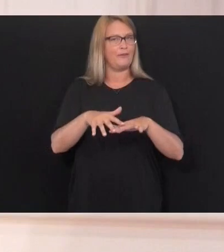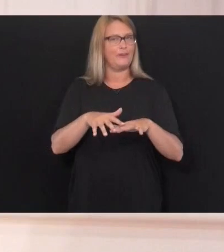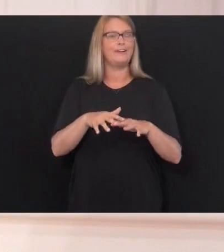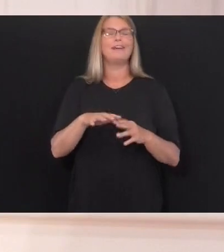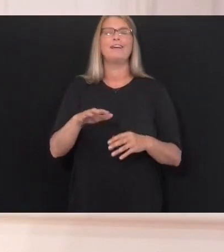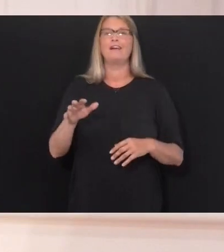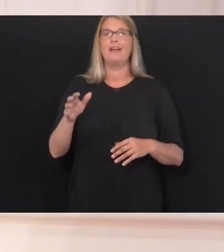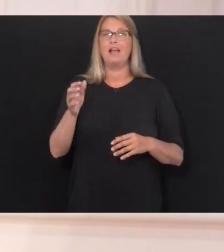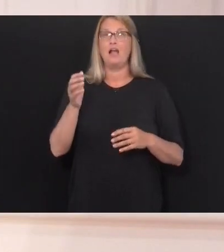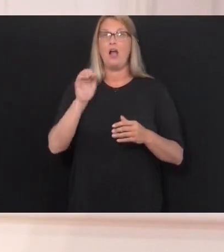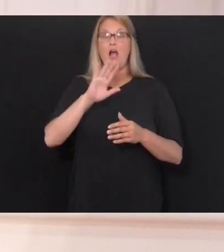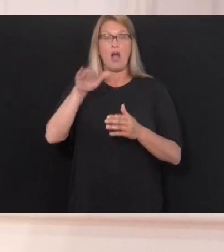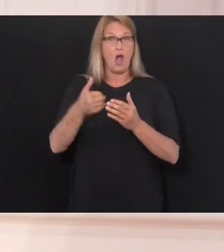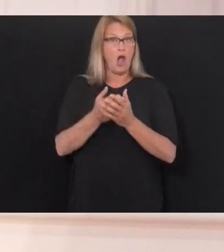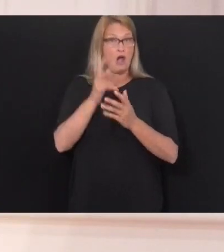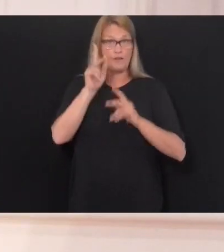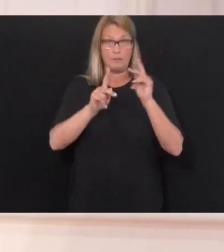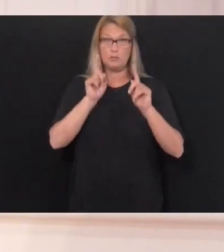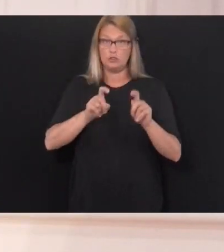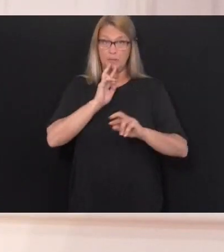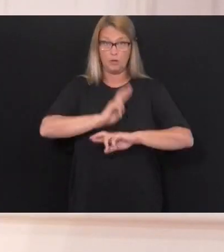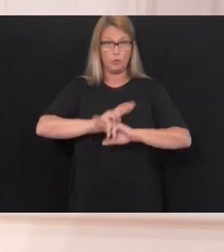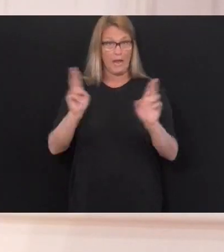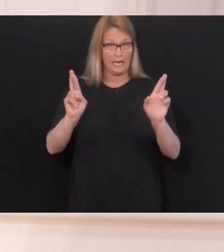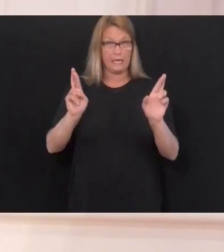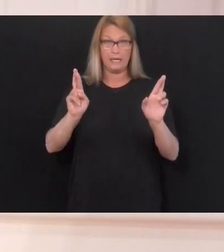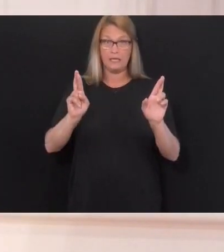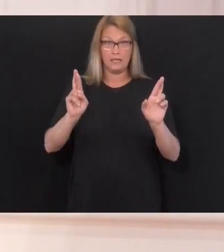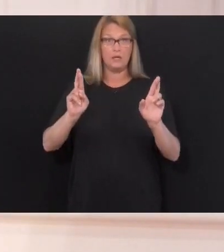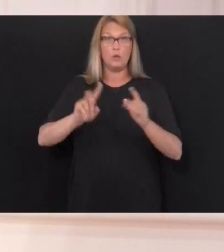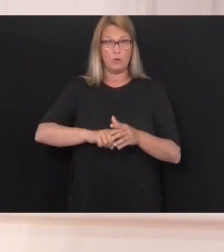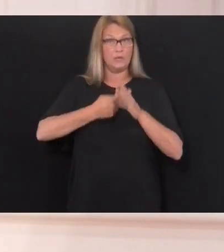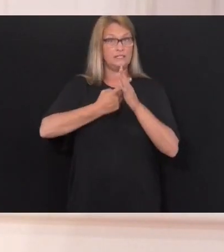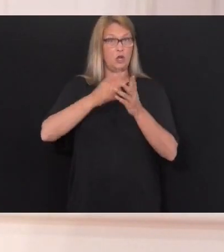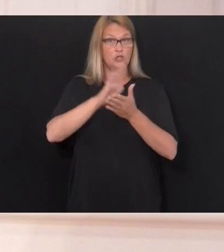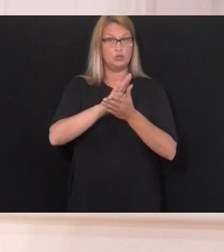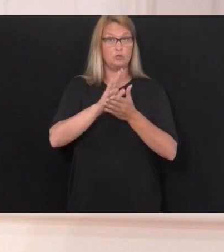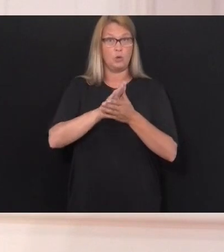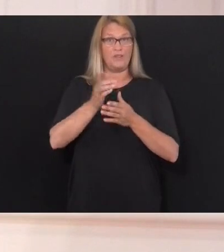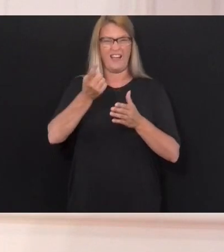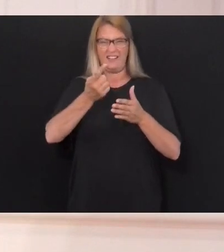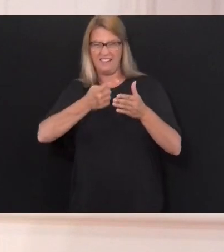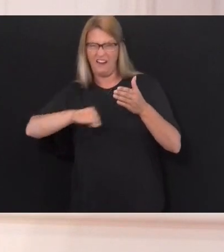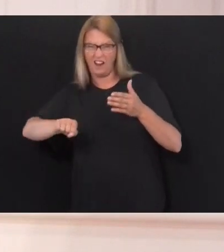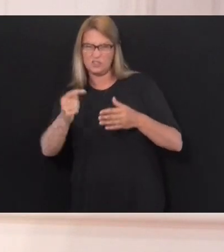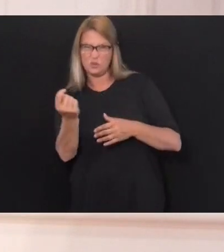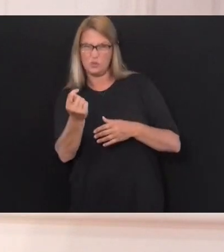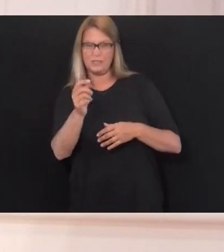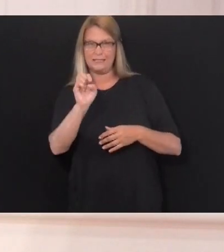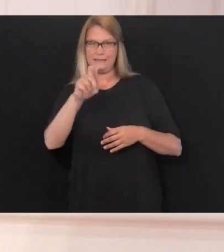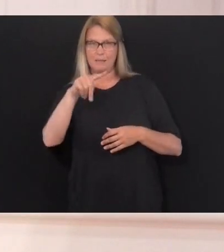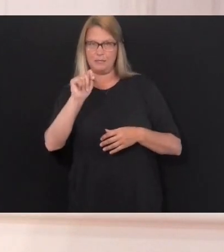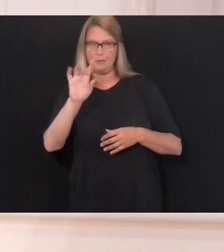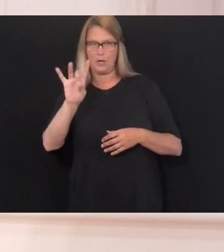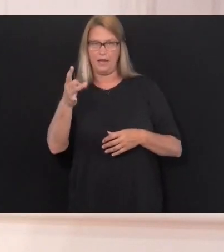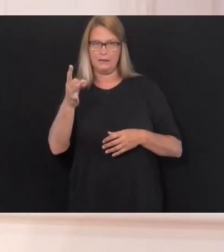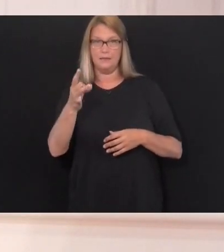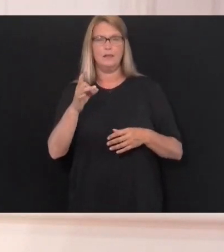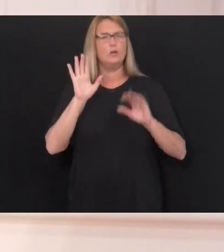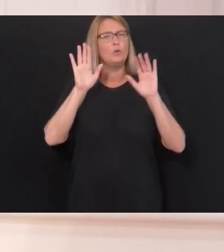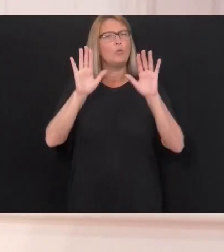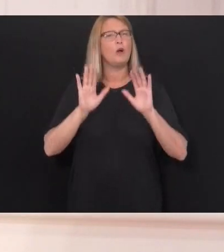sports in the schools. Well, there's nobody that wants sports to be going on more than this gentleman that I'm going to turn over